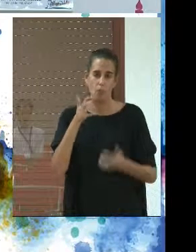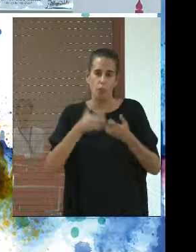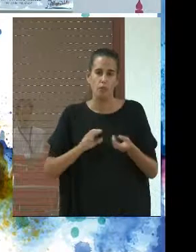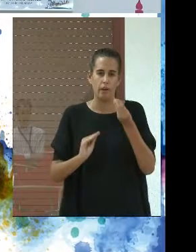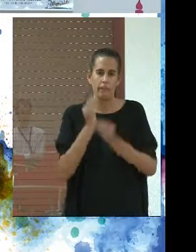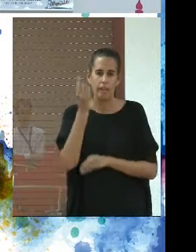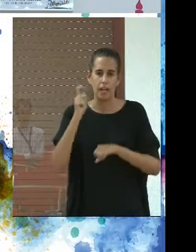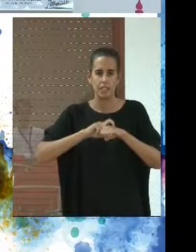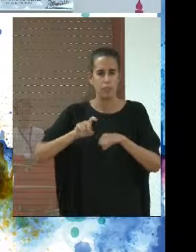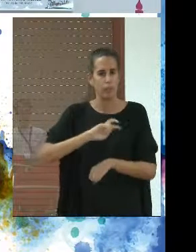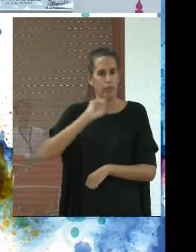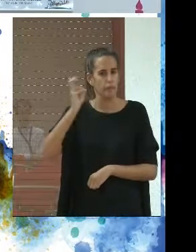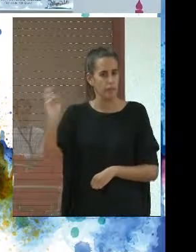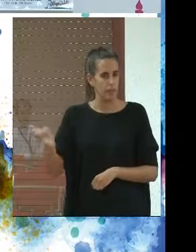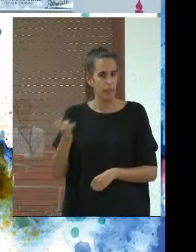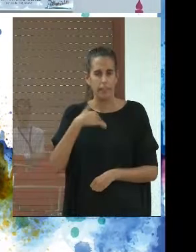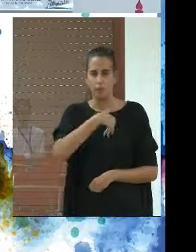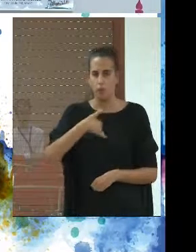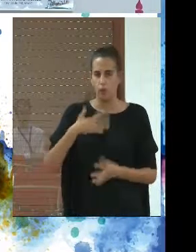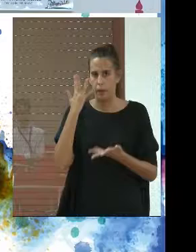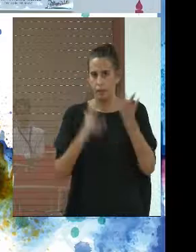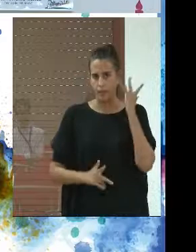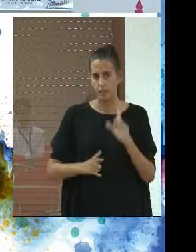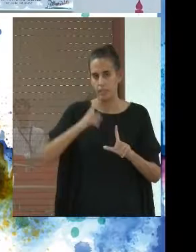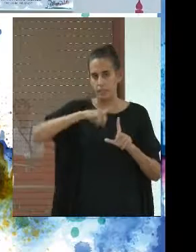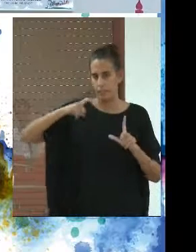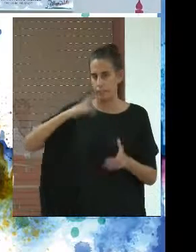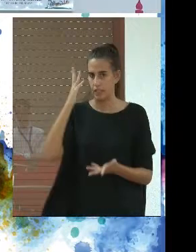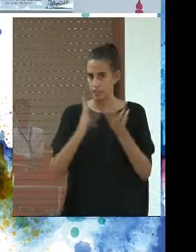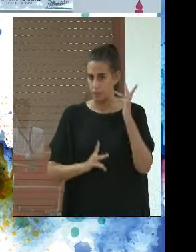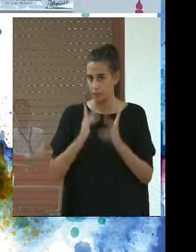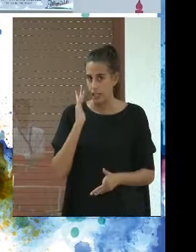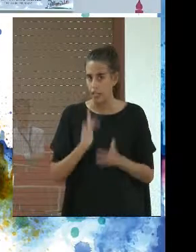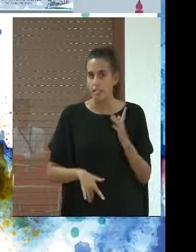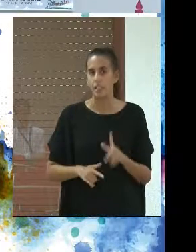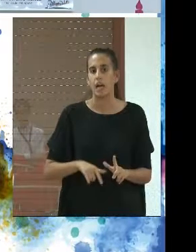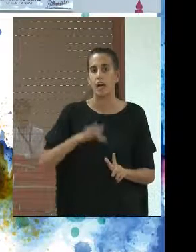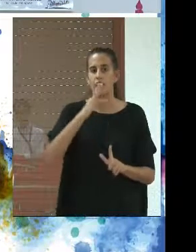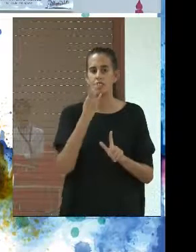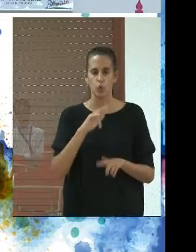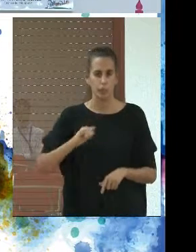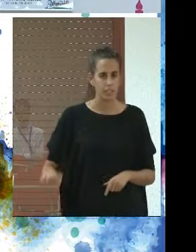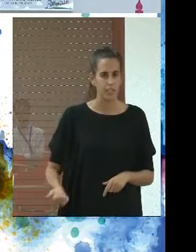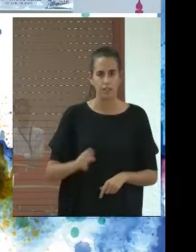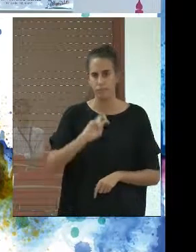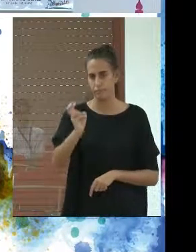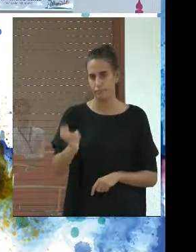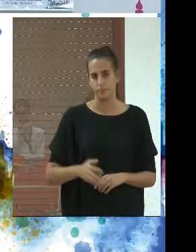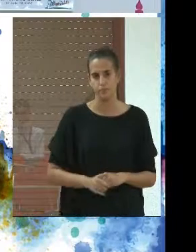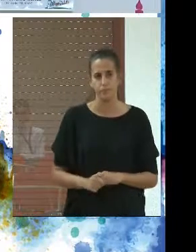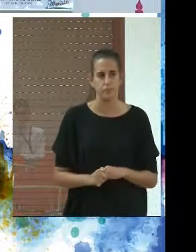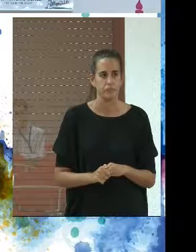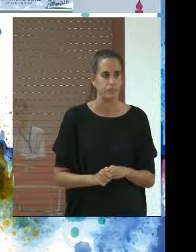Well, we can manufacture mathematical functions and graphs and